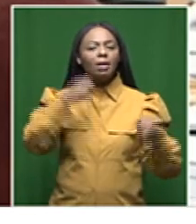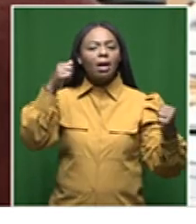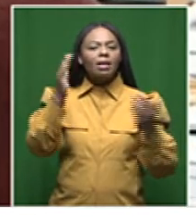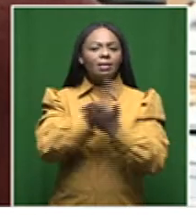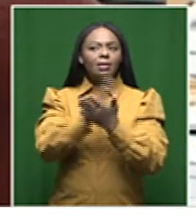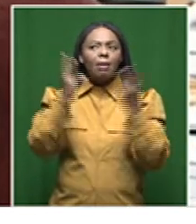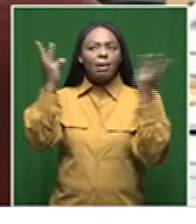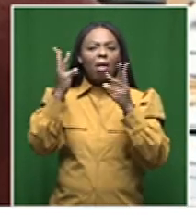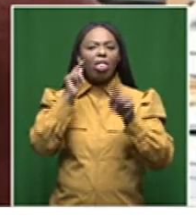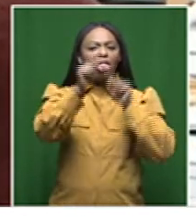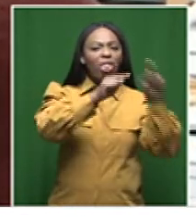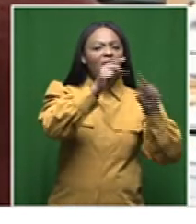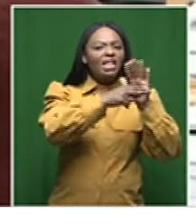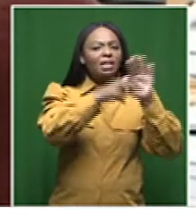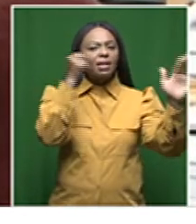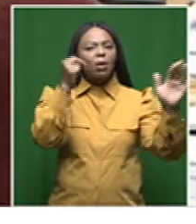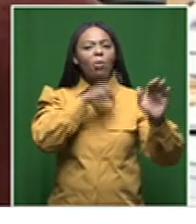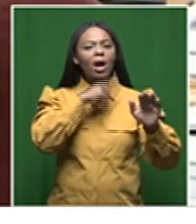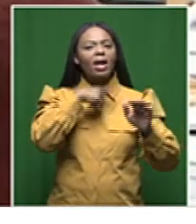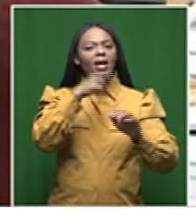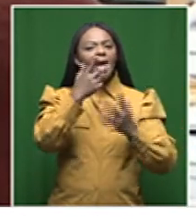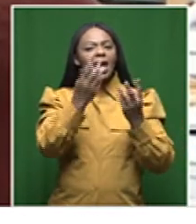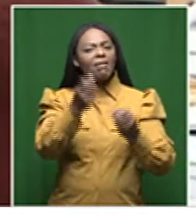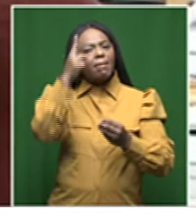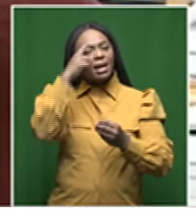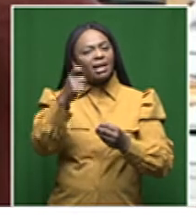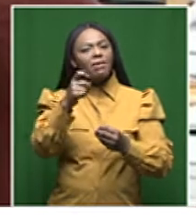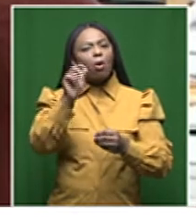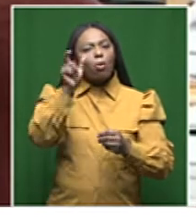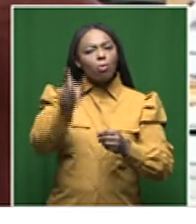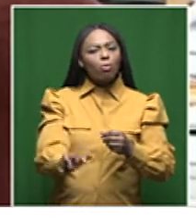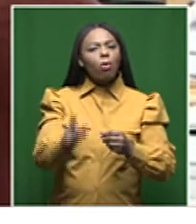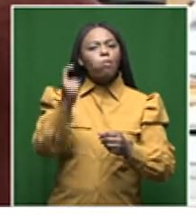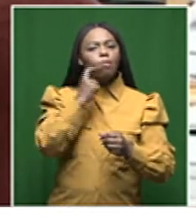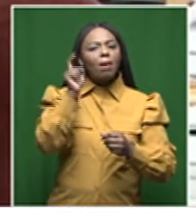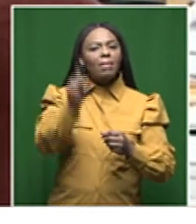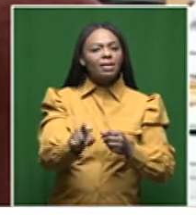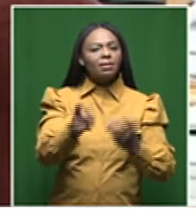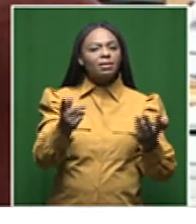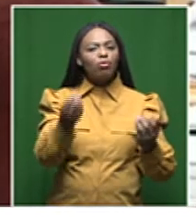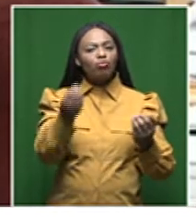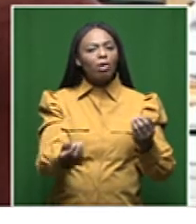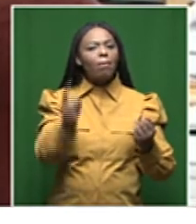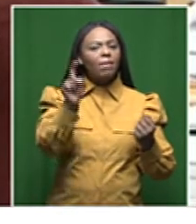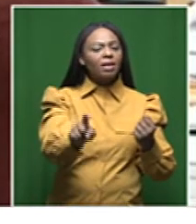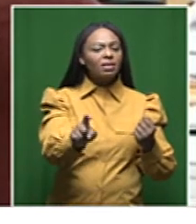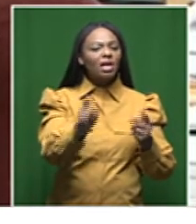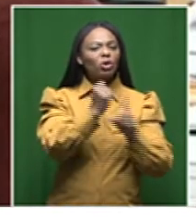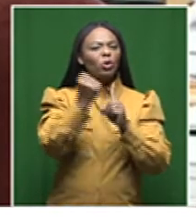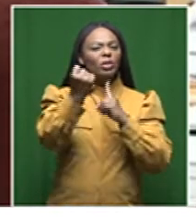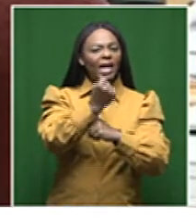is believed that you need to have a child, and that sort of cements your societal